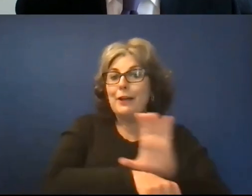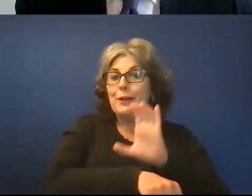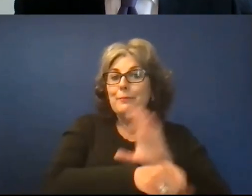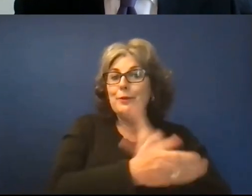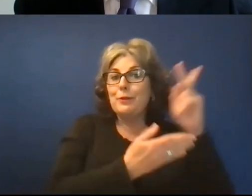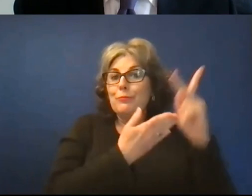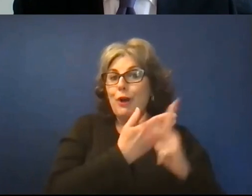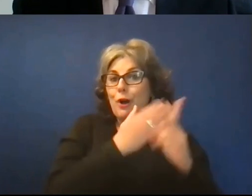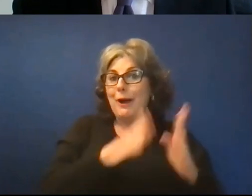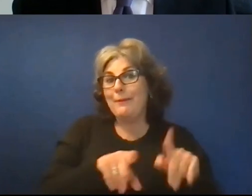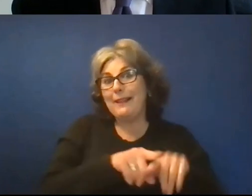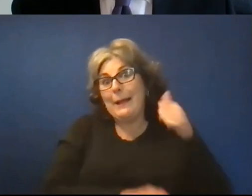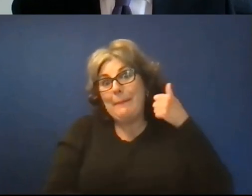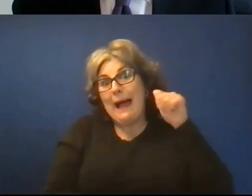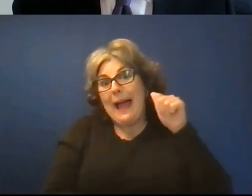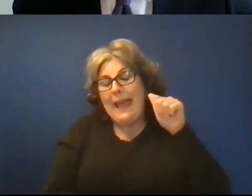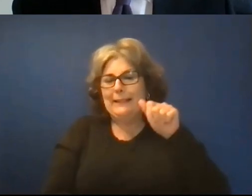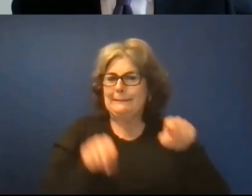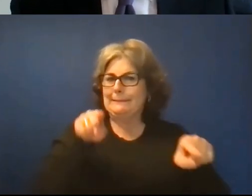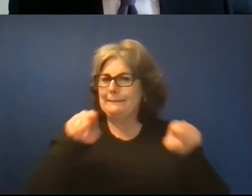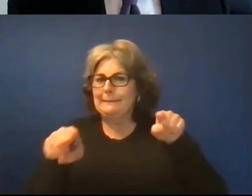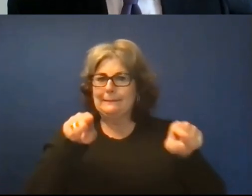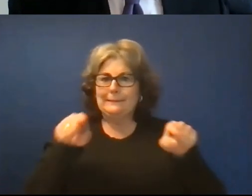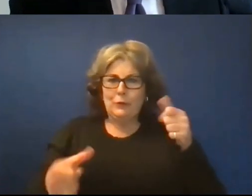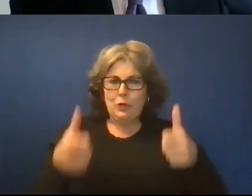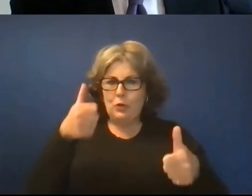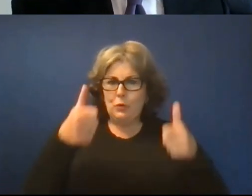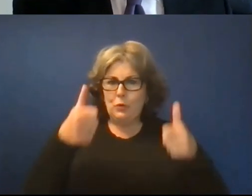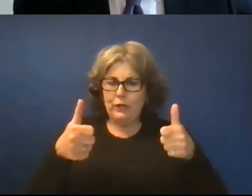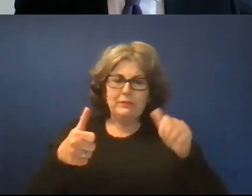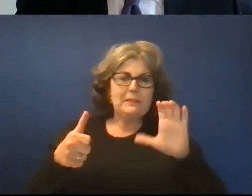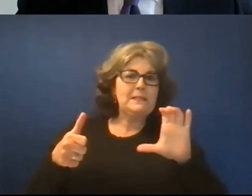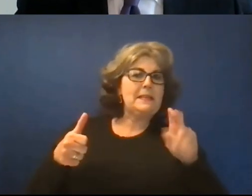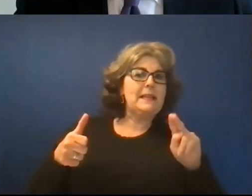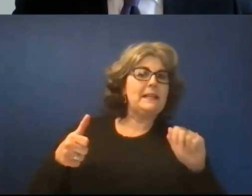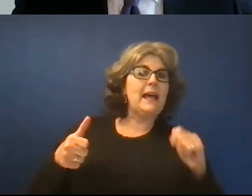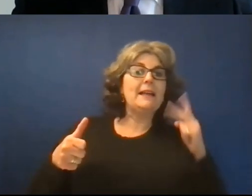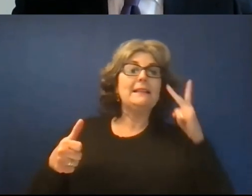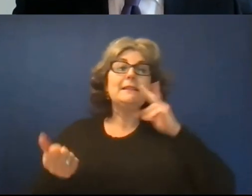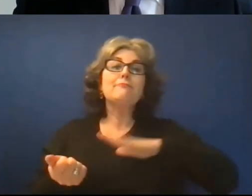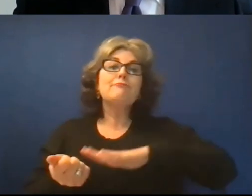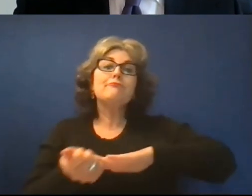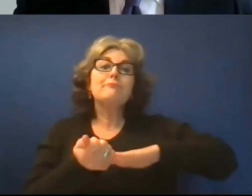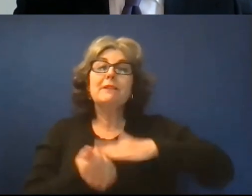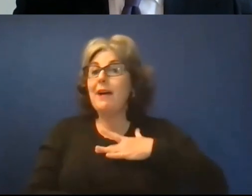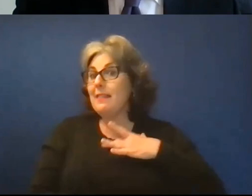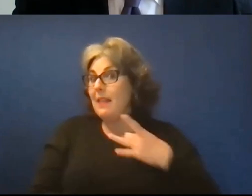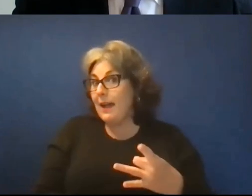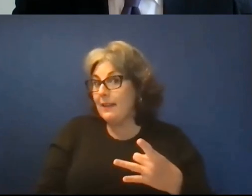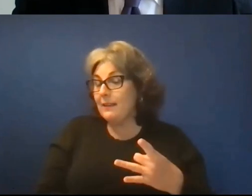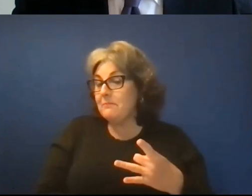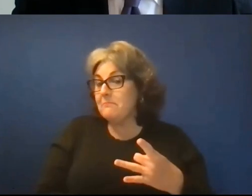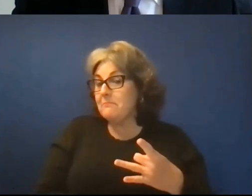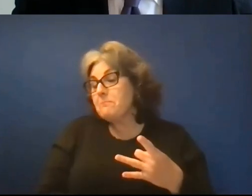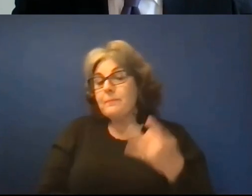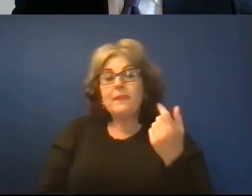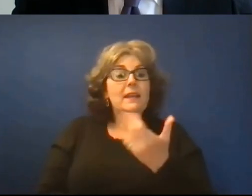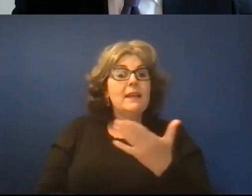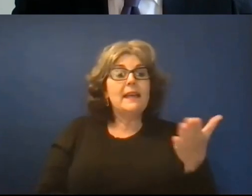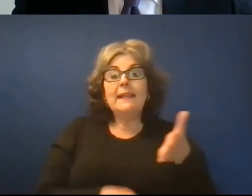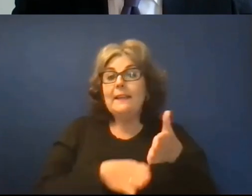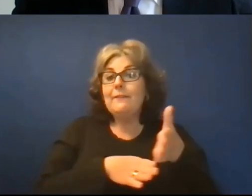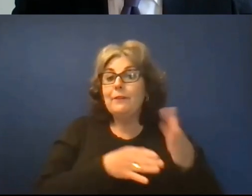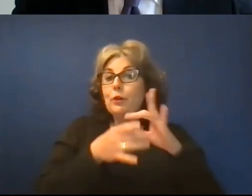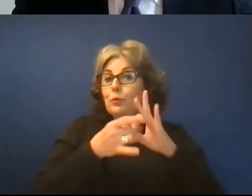my aunt. So I said, well, let me start out as a CNA and see if I like it. So just any field, especially